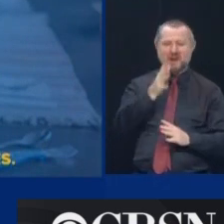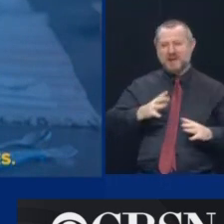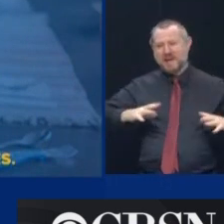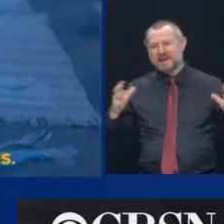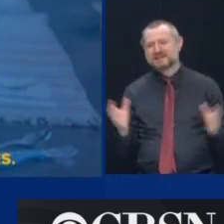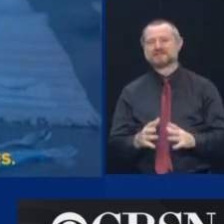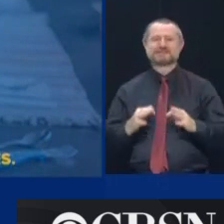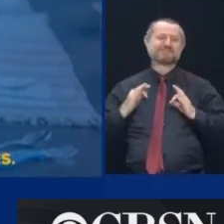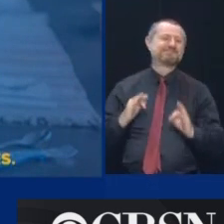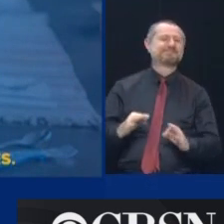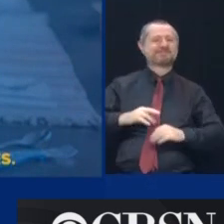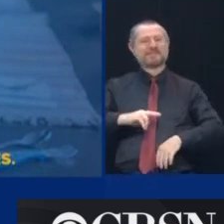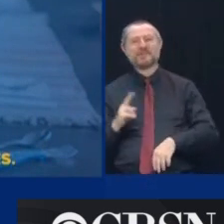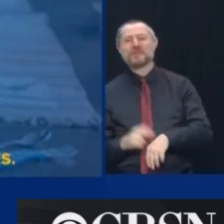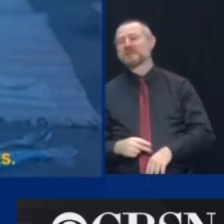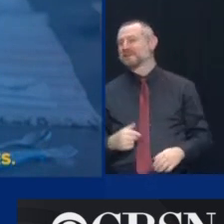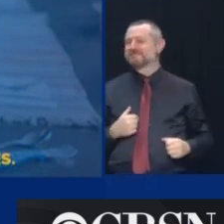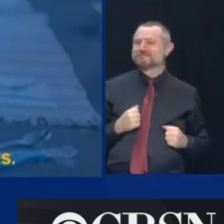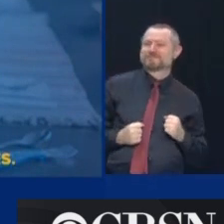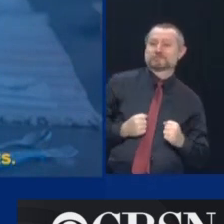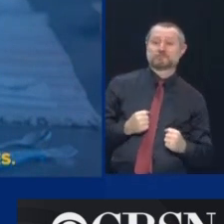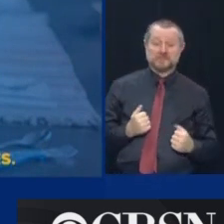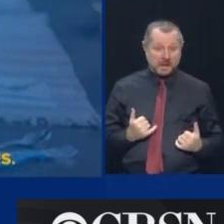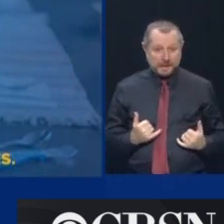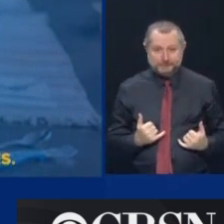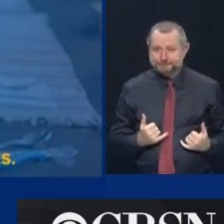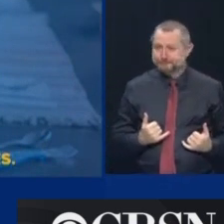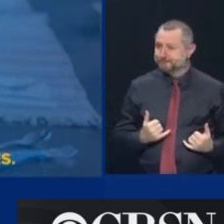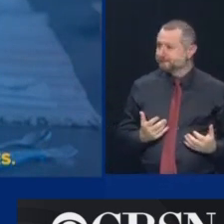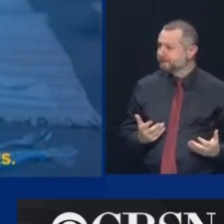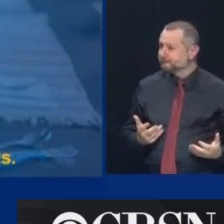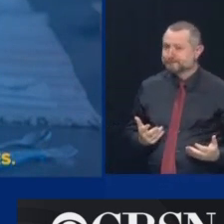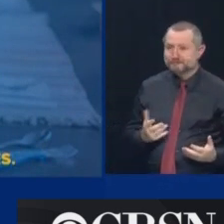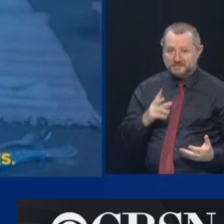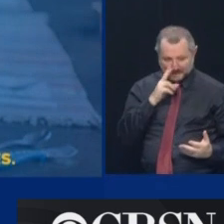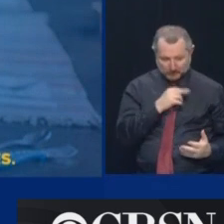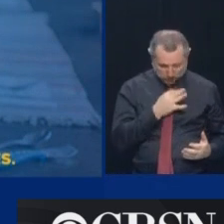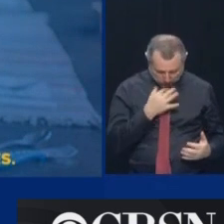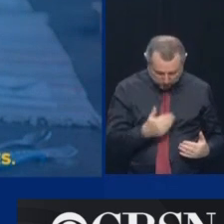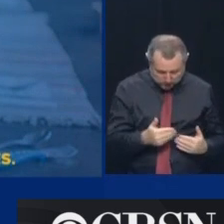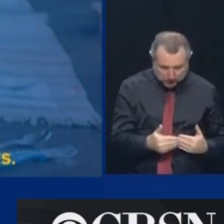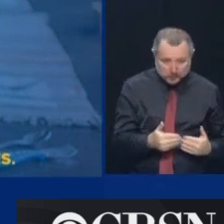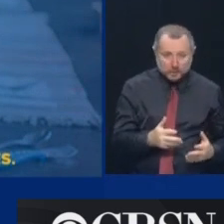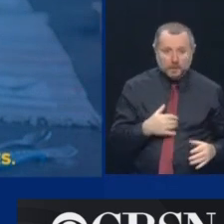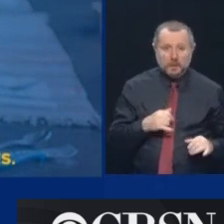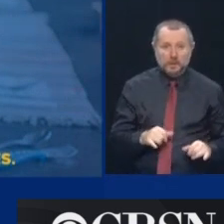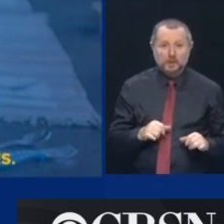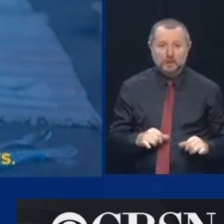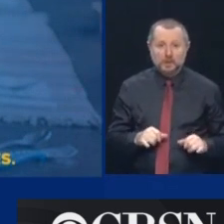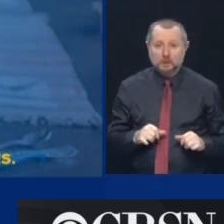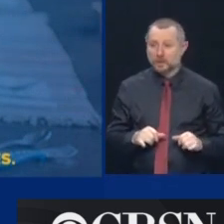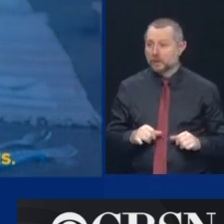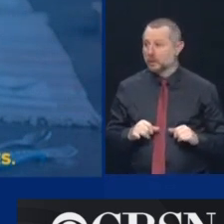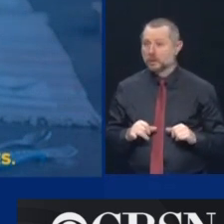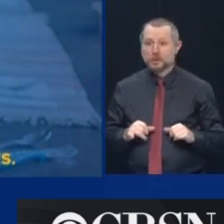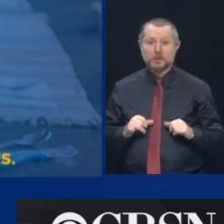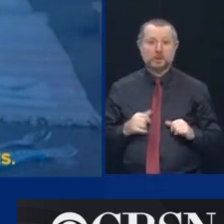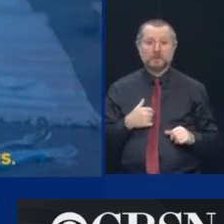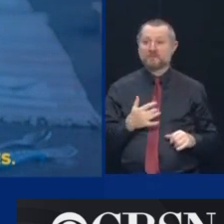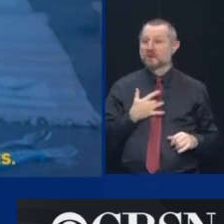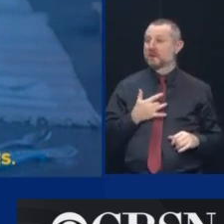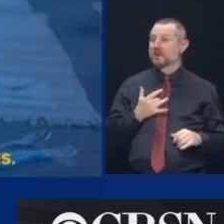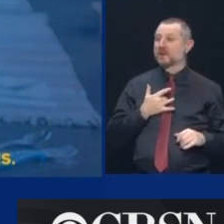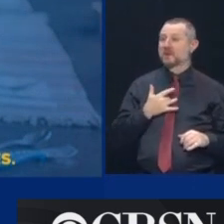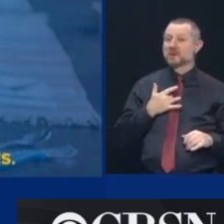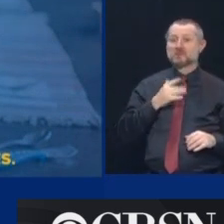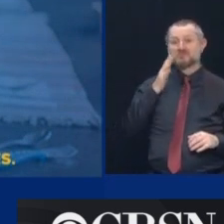It'll be Thanksgiving. And now we get to Thanksgiving. It's not Thanksgiving. By the way, I believe we're going to get to Christmas, and I believe